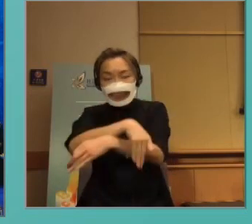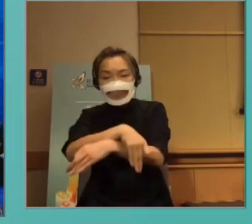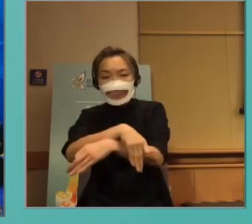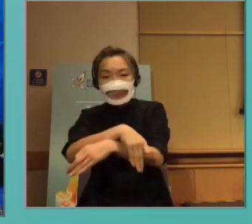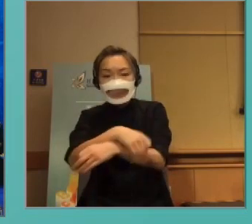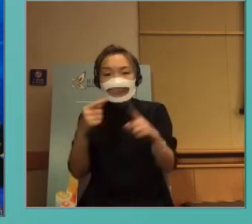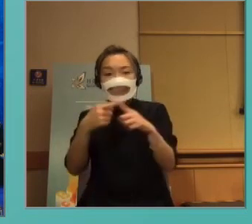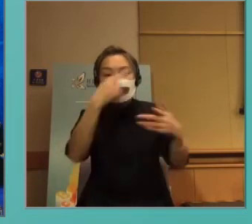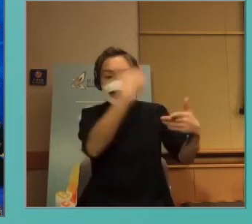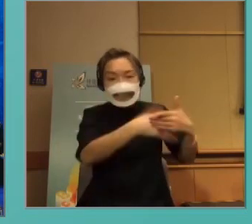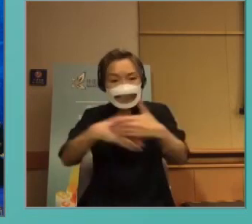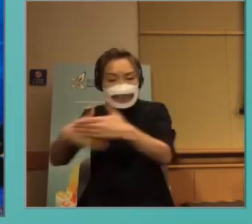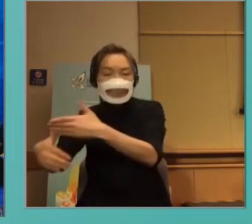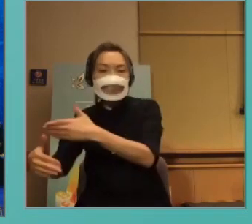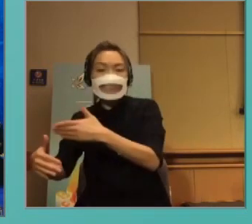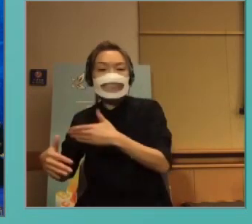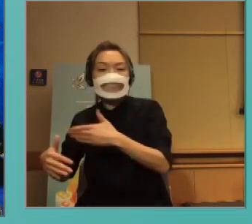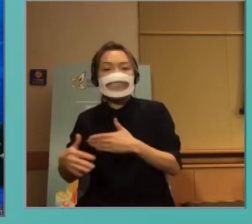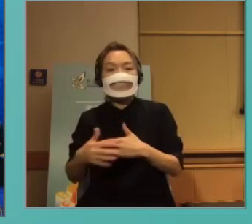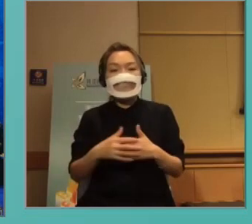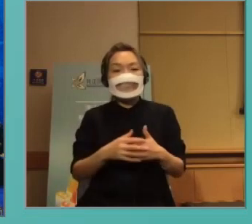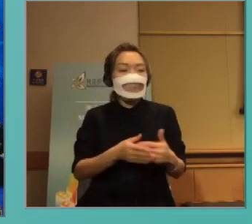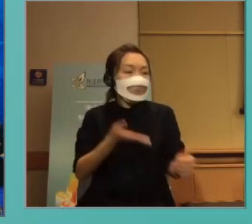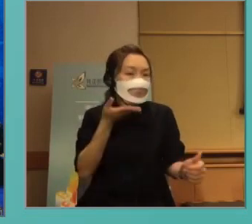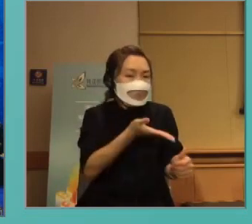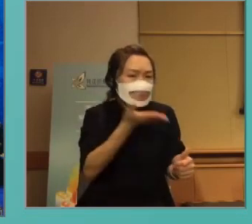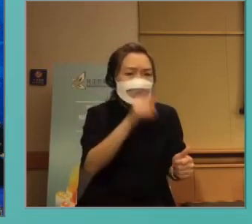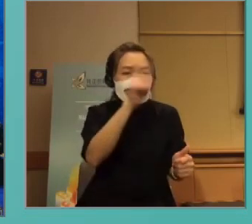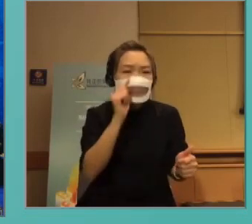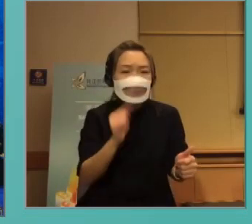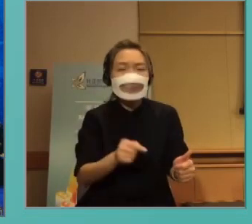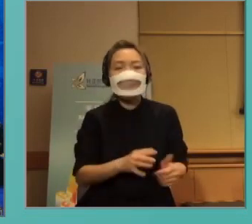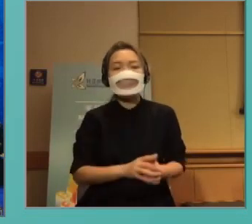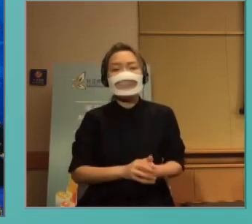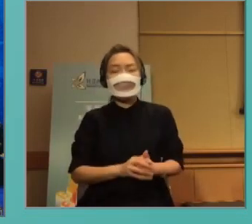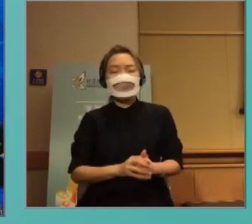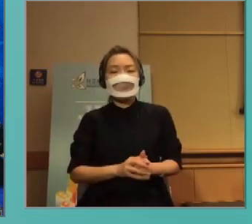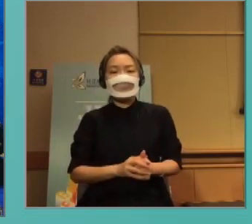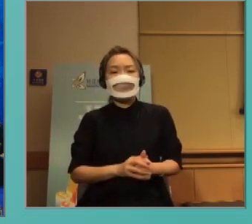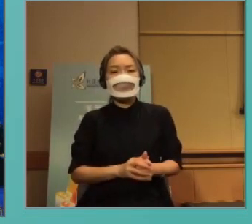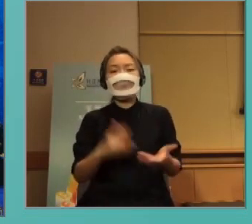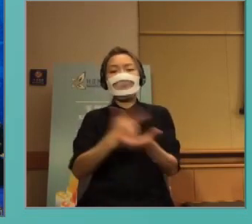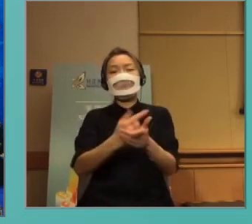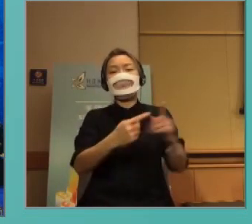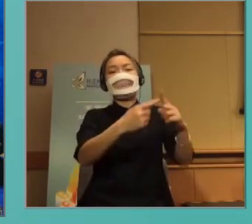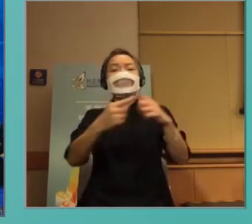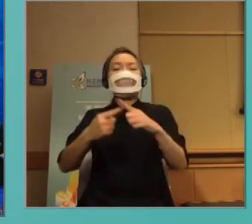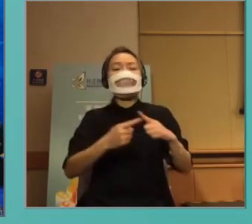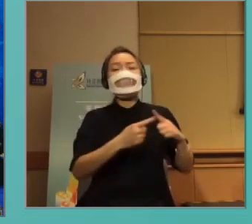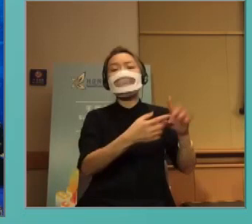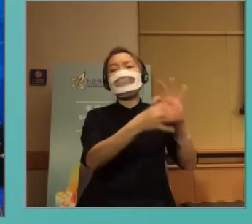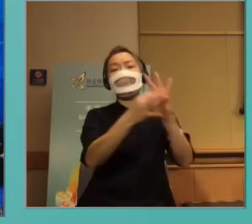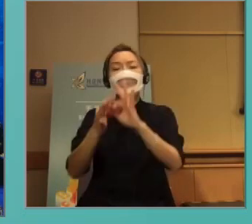lot of the litigation in society. So I would say that technology has a huge impact, contribution